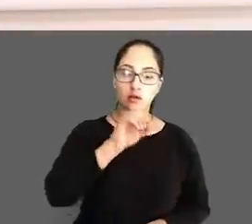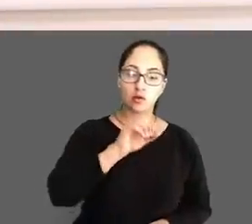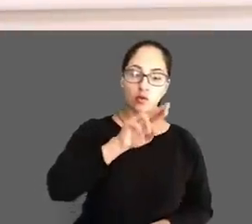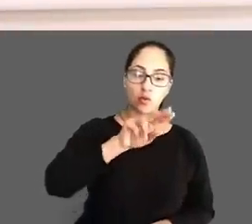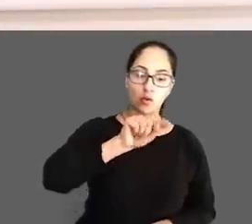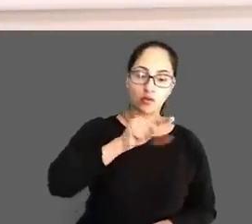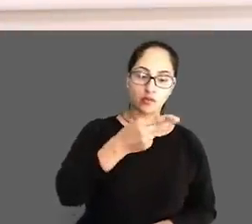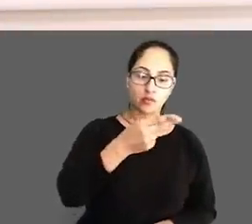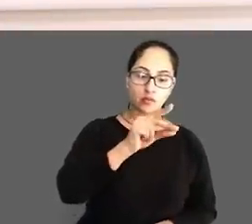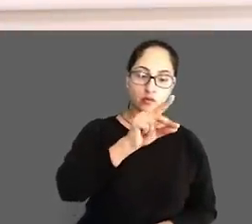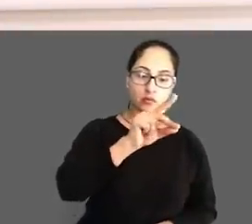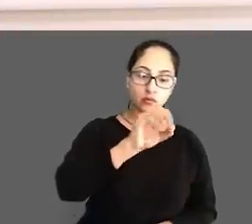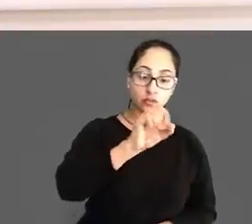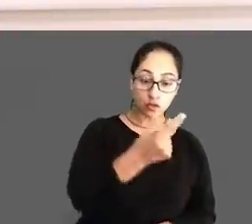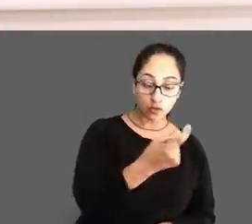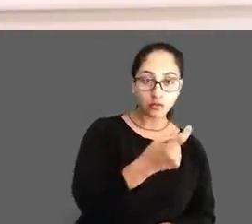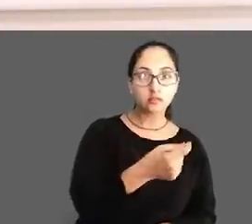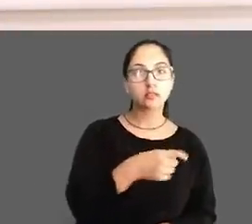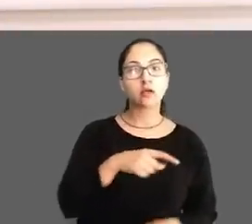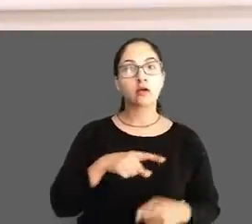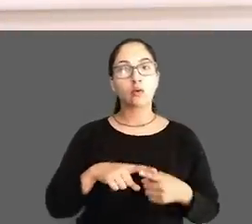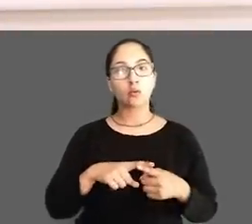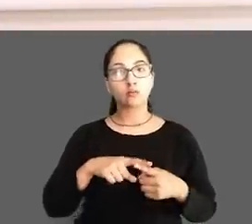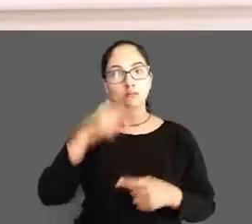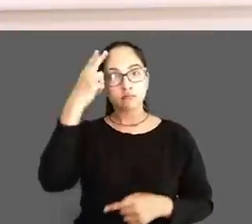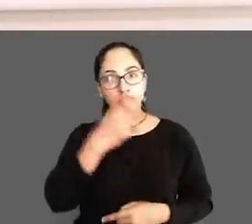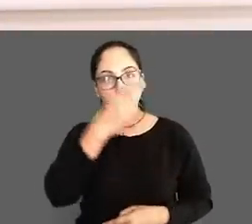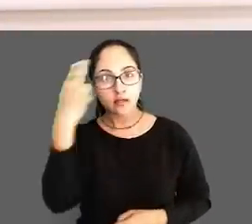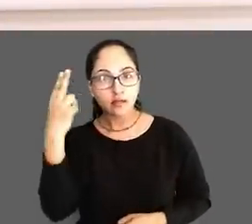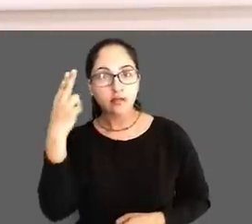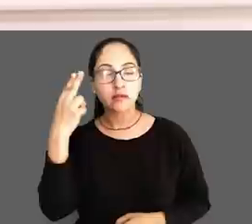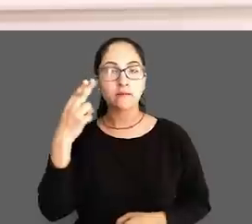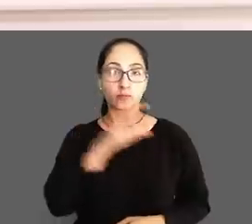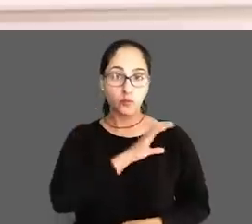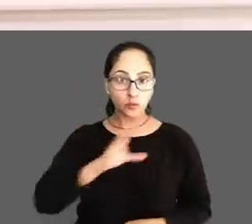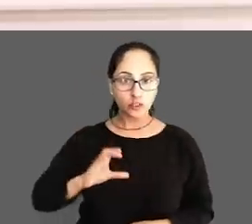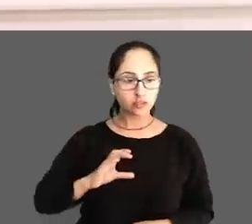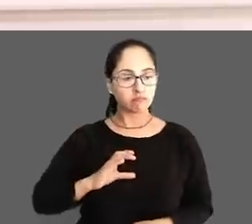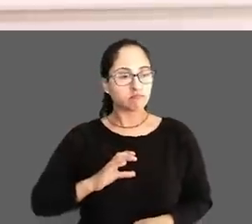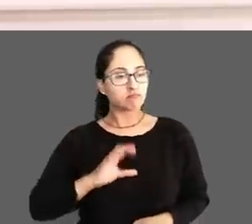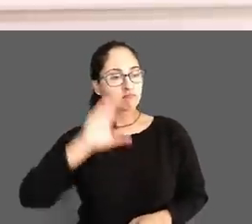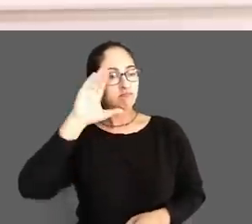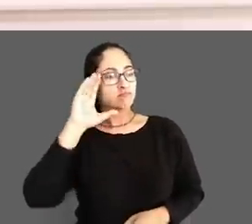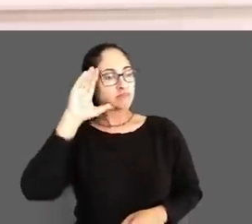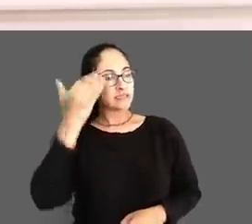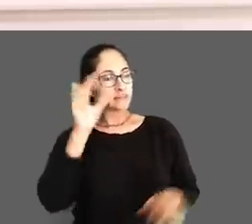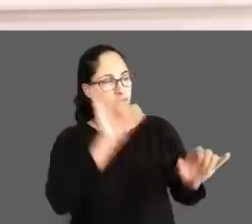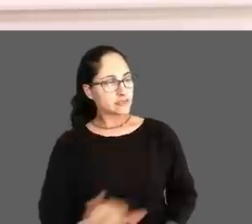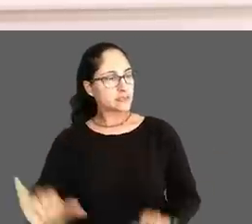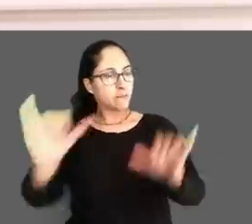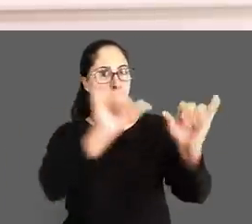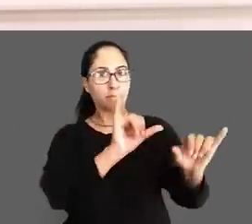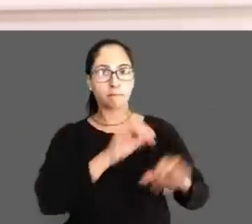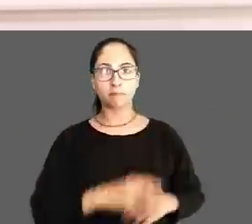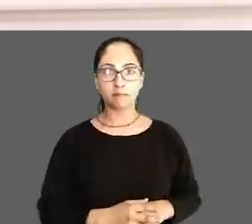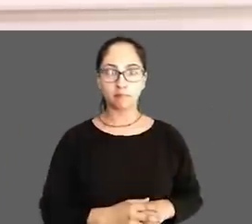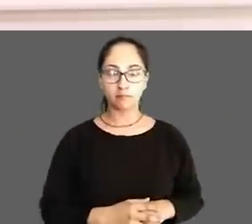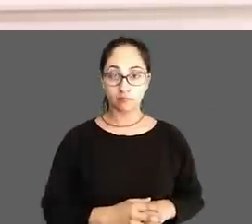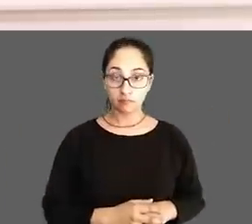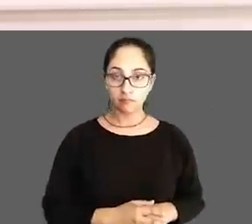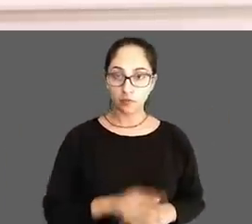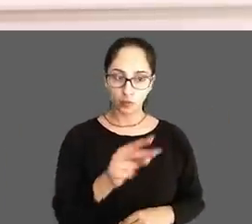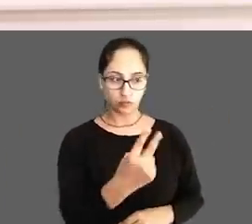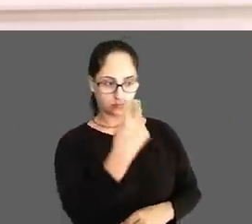So you see, peace is a central value in Islam. Peace was central to the message that